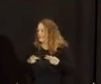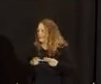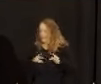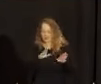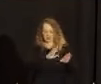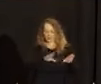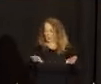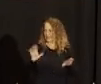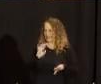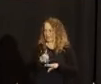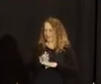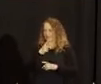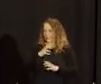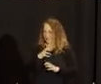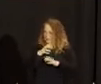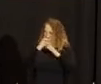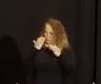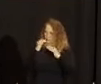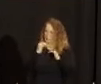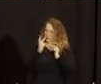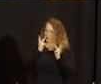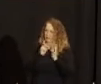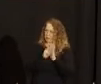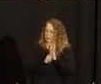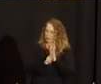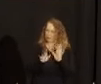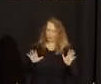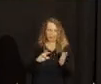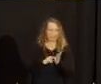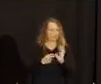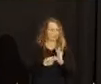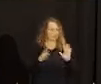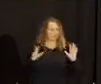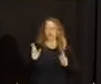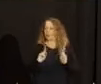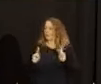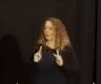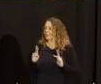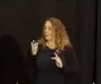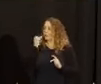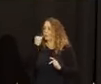establish very restrictive visitor policies, which meant that people